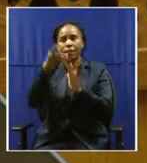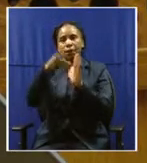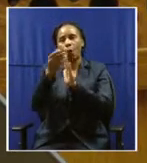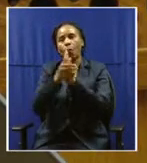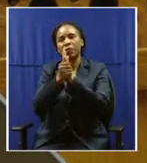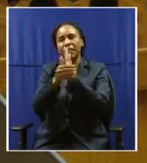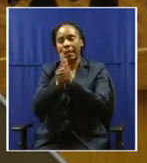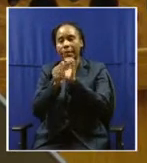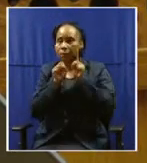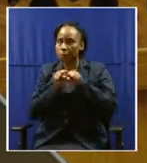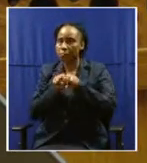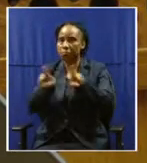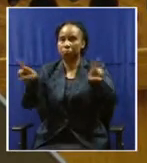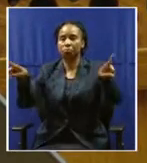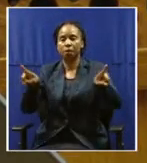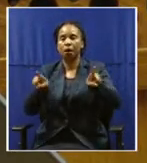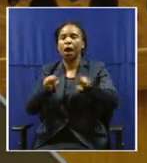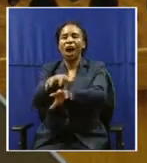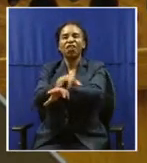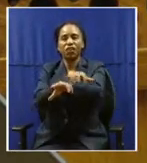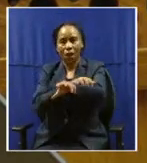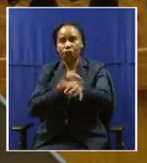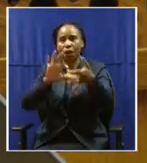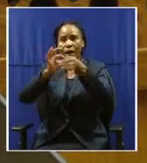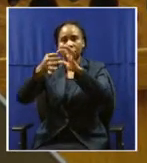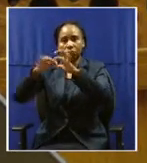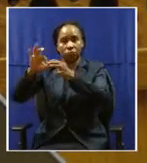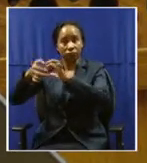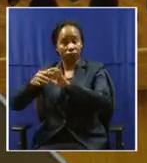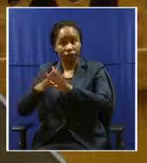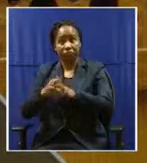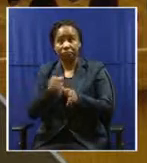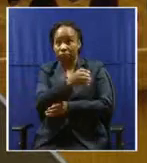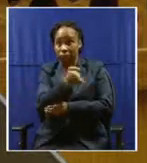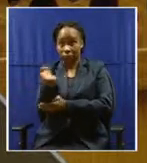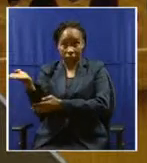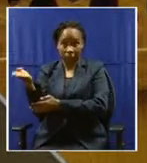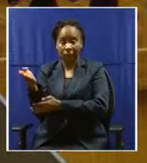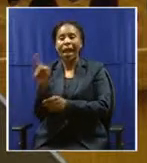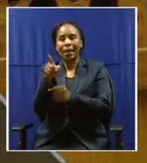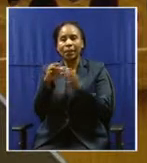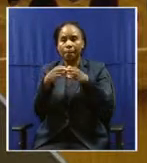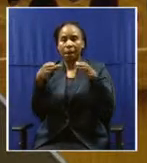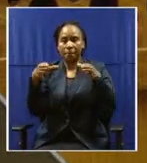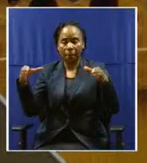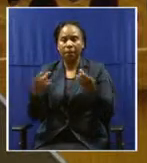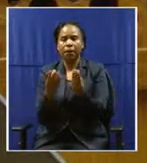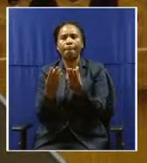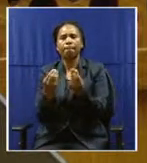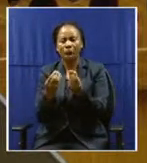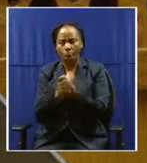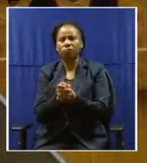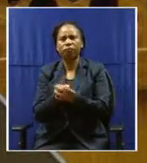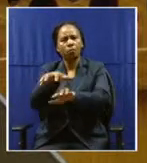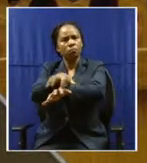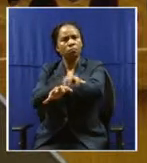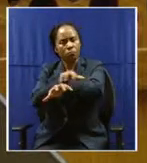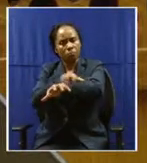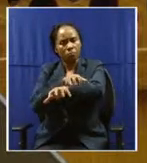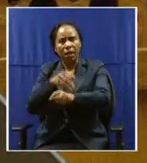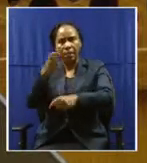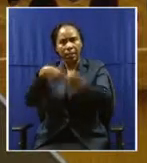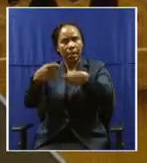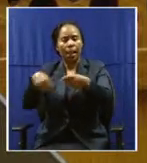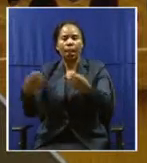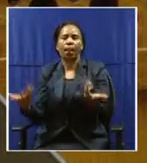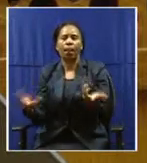entire agricultural value chain and to increase the number of commercial black farmers as well.